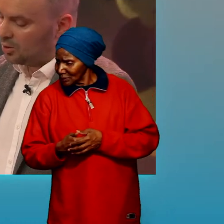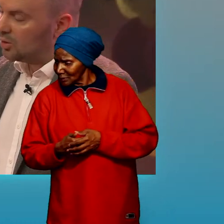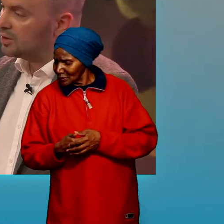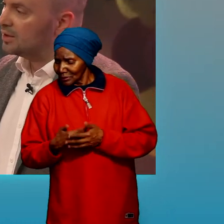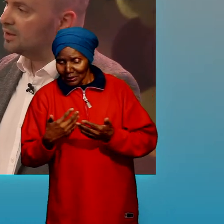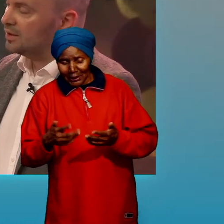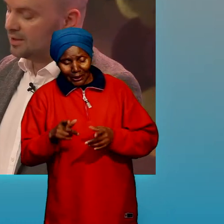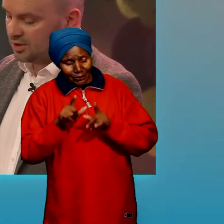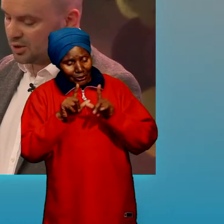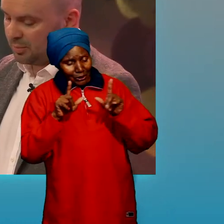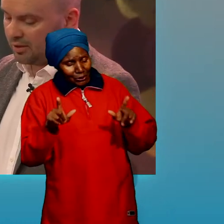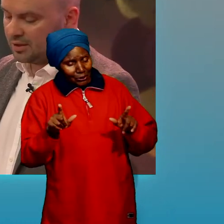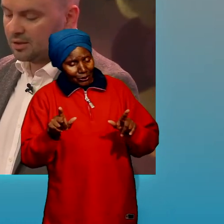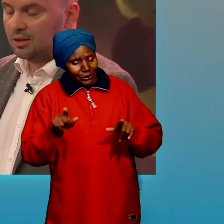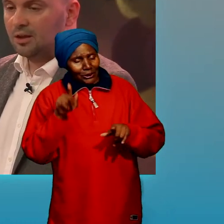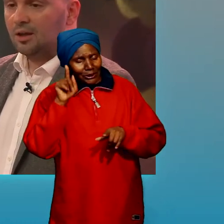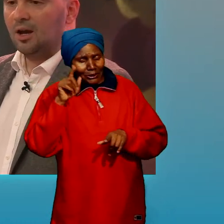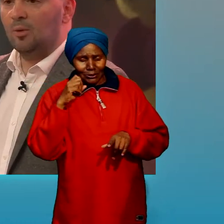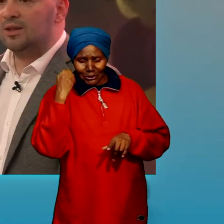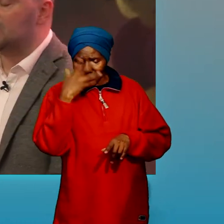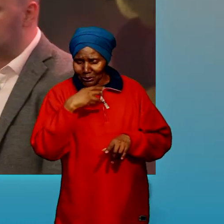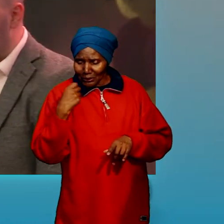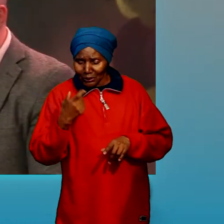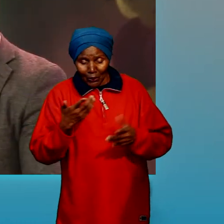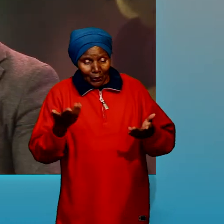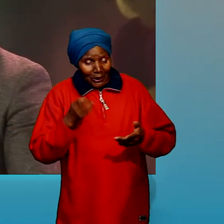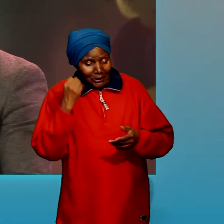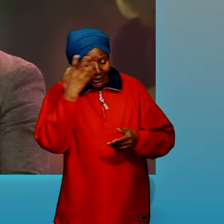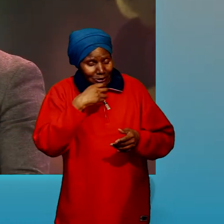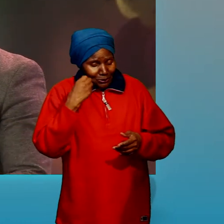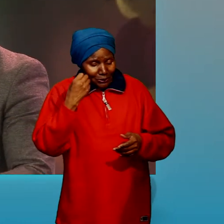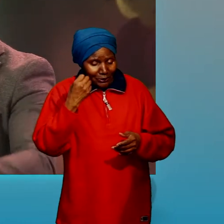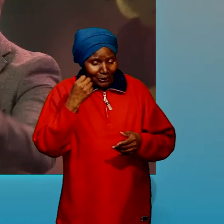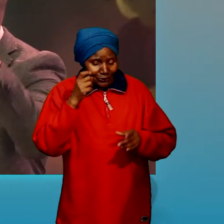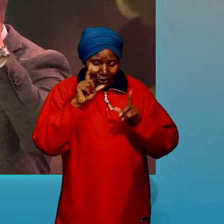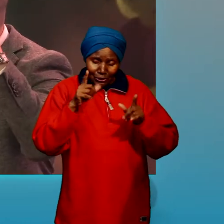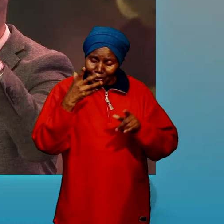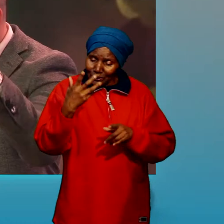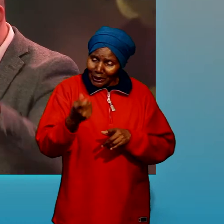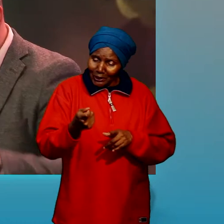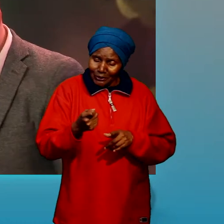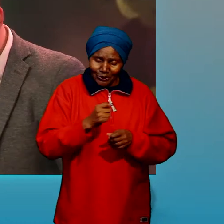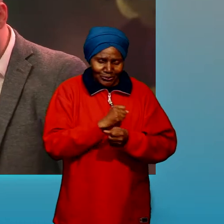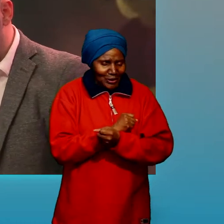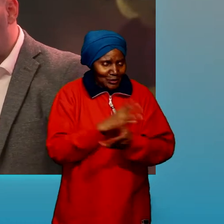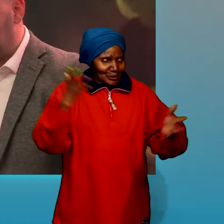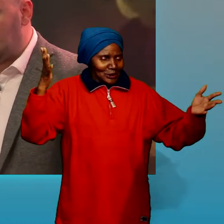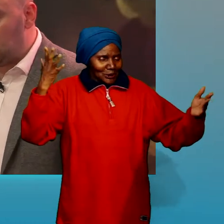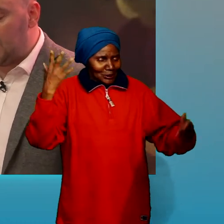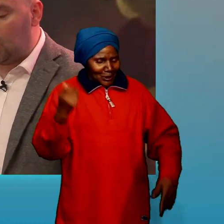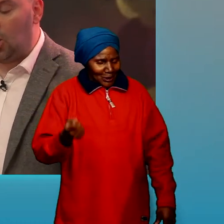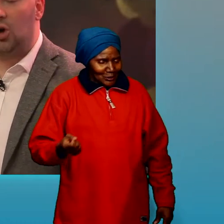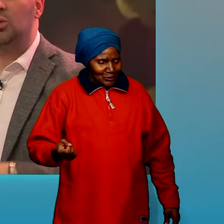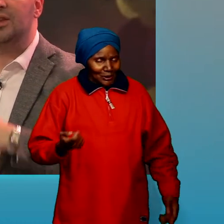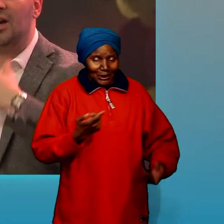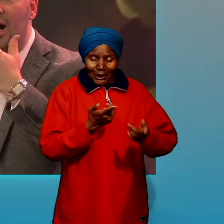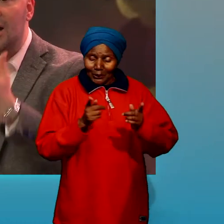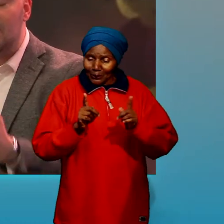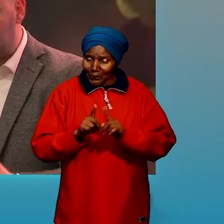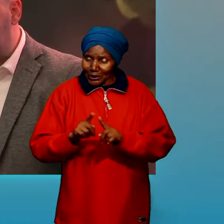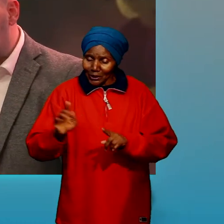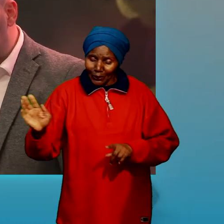Now the Lord is the Spirit. And where the Spirit of the Lord is, there is freedom. And we all,